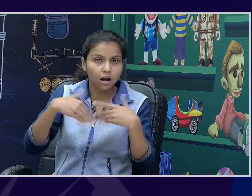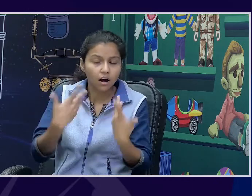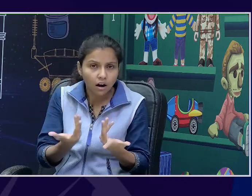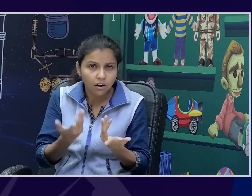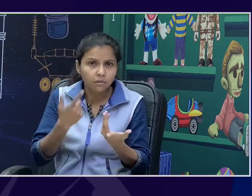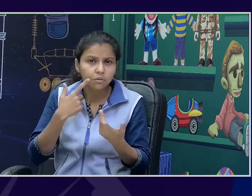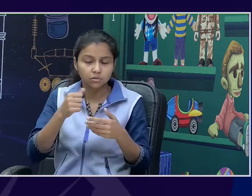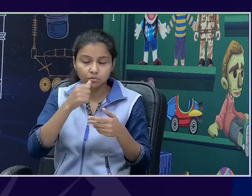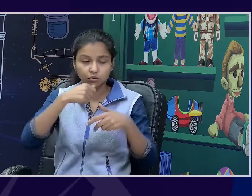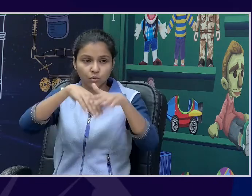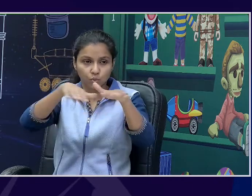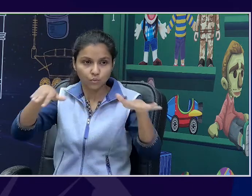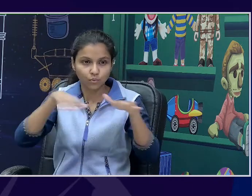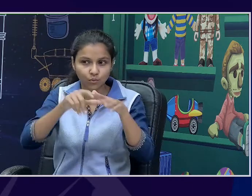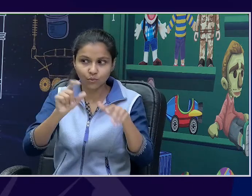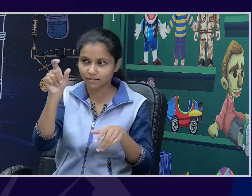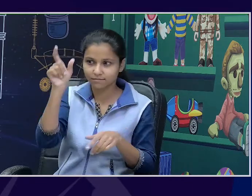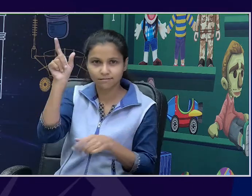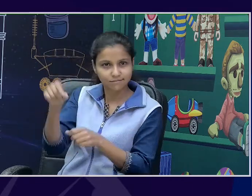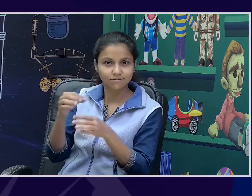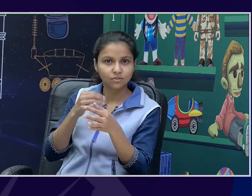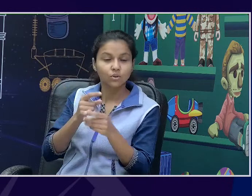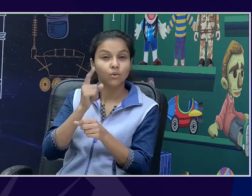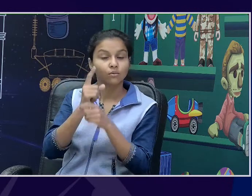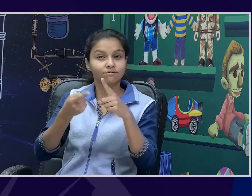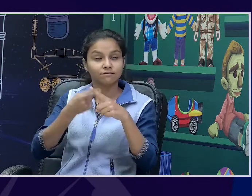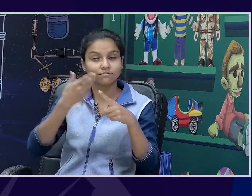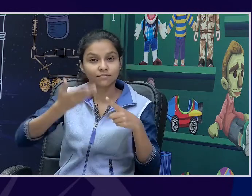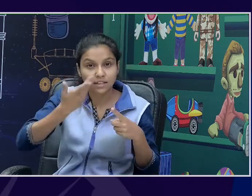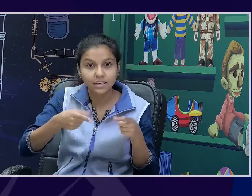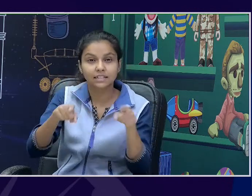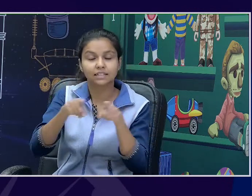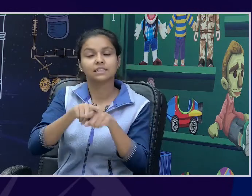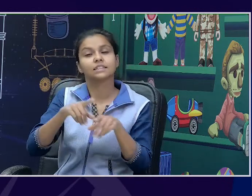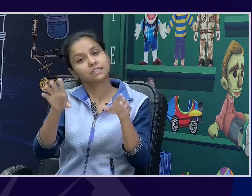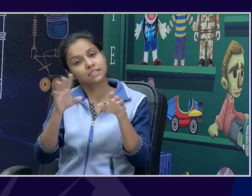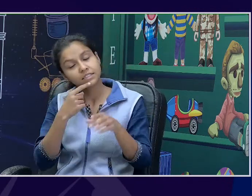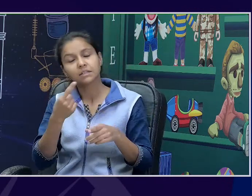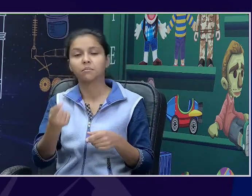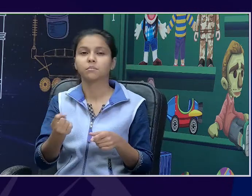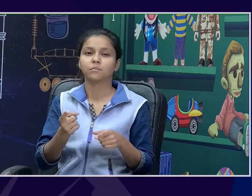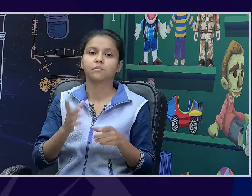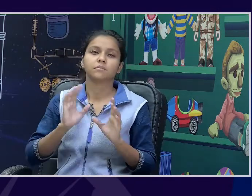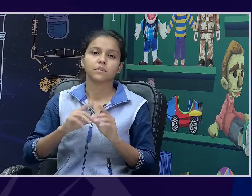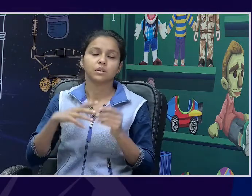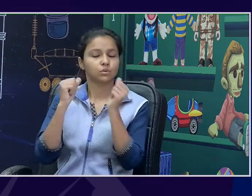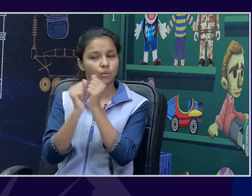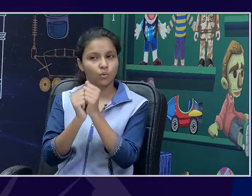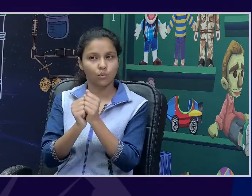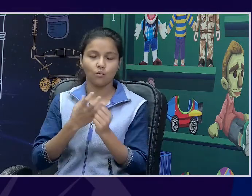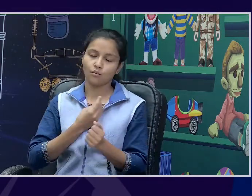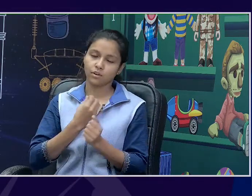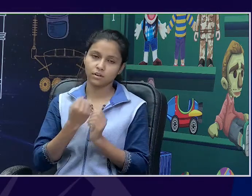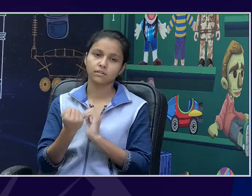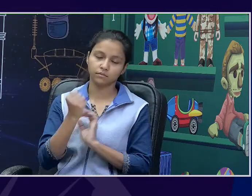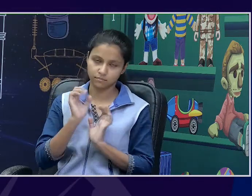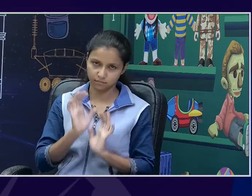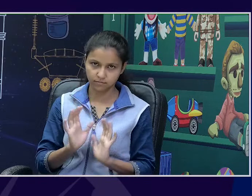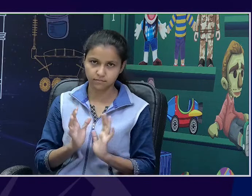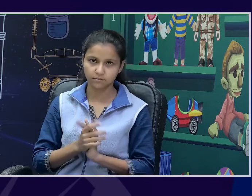will hire a swimming coach, and he hired a swimming instructor so that he can overcome his fear of